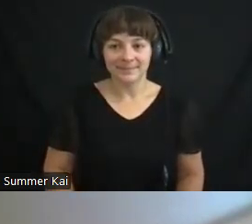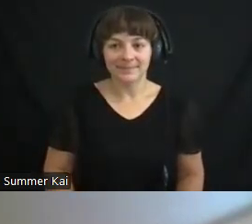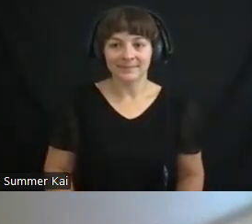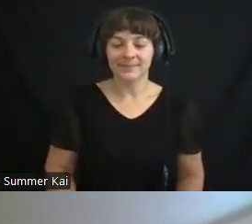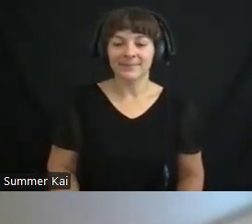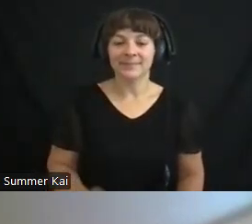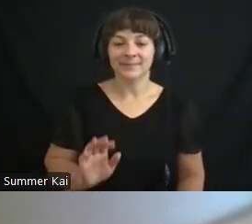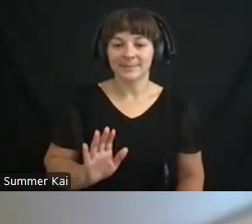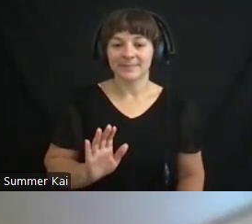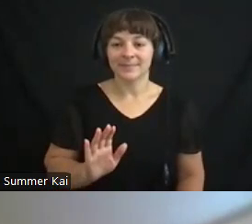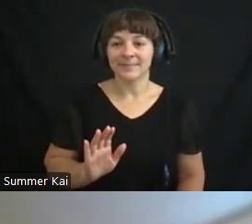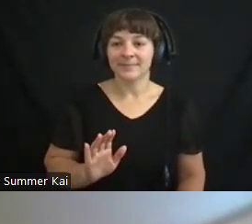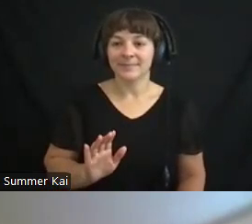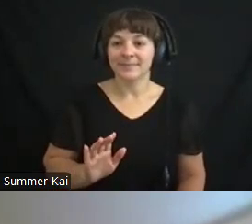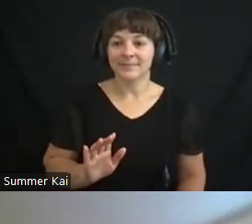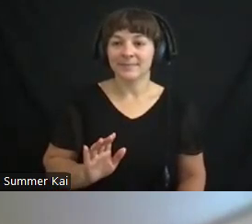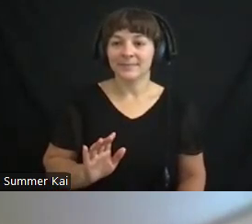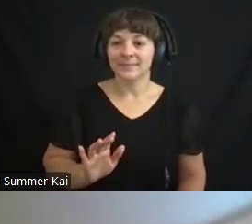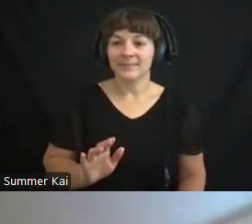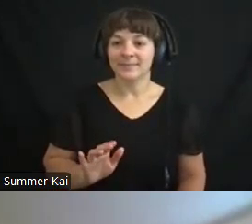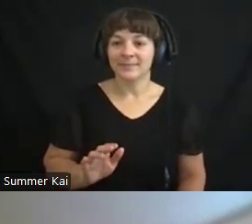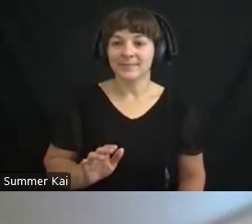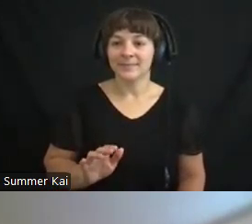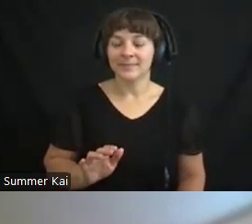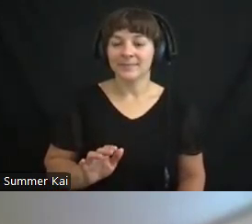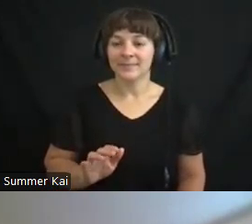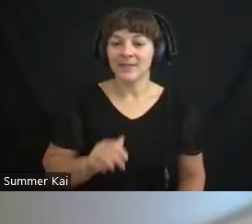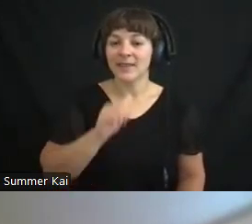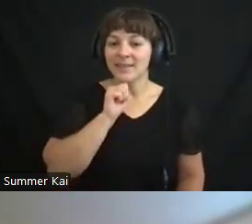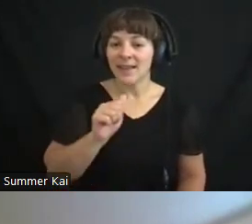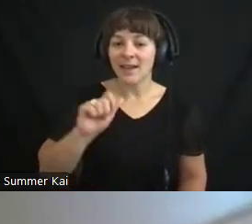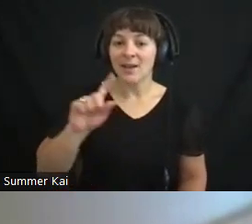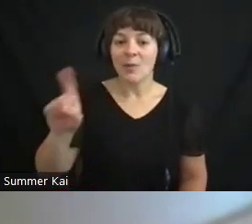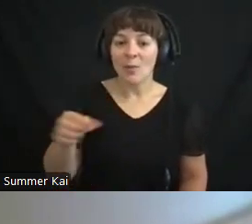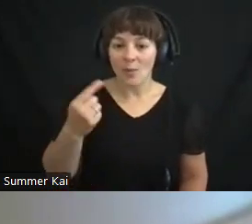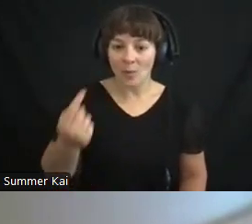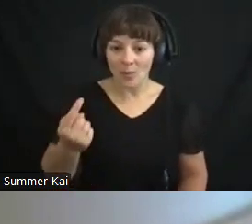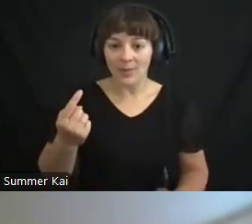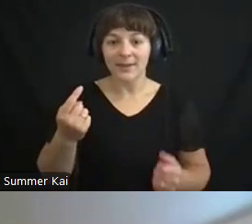Not only has all of the concerns that's been expressed by everybody